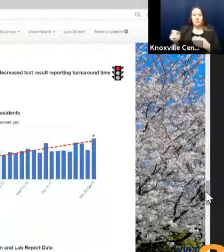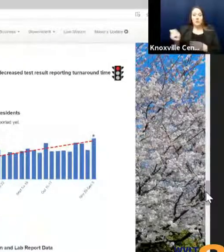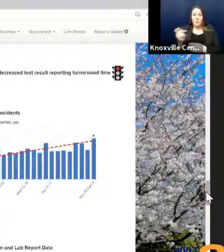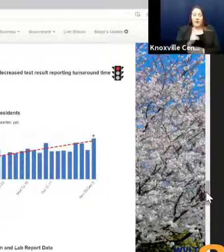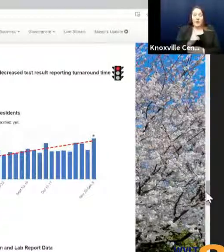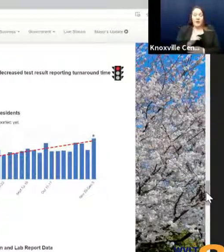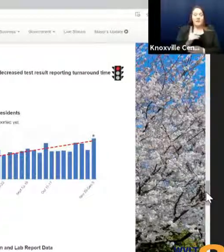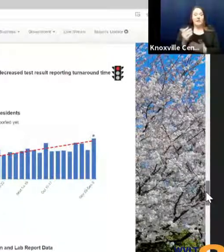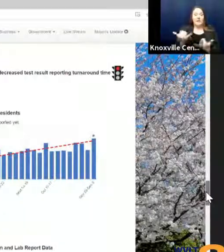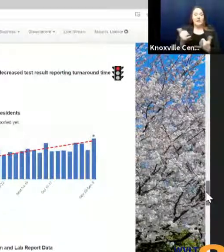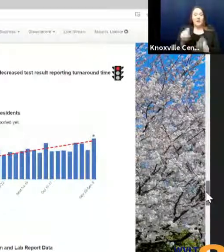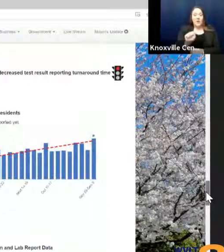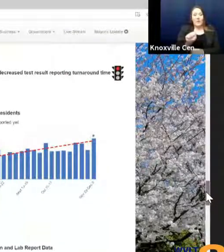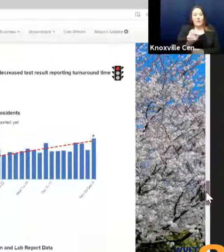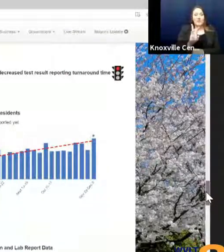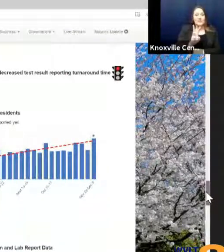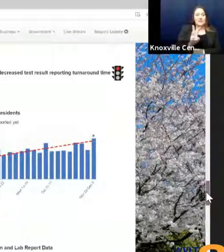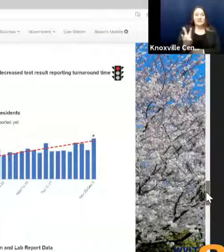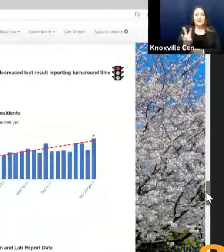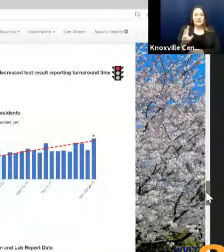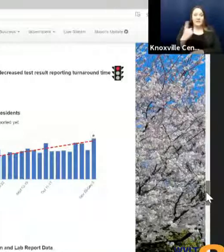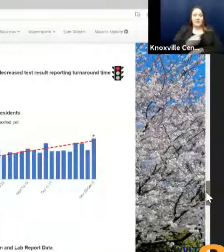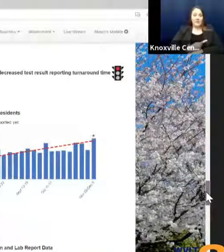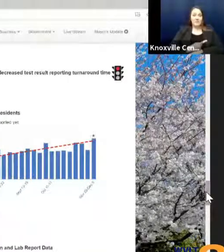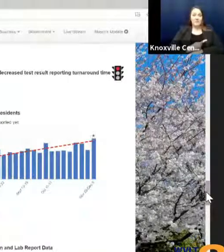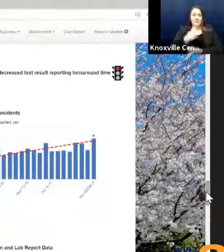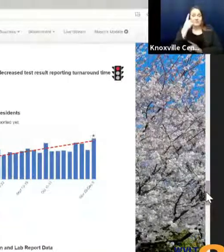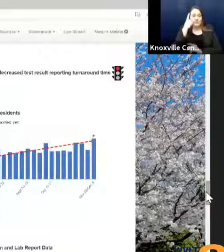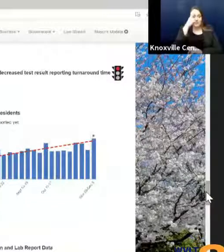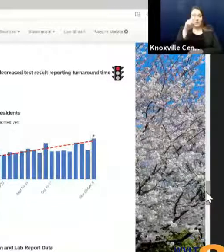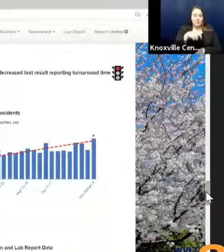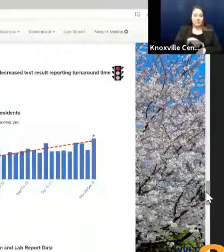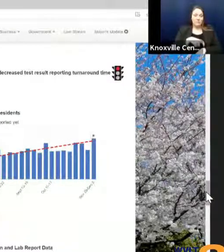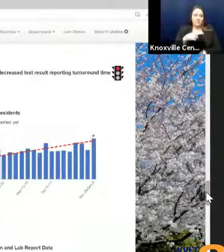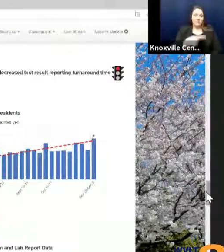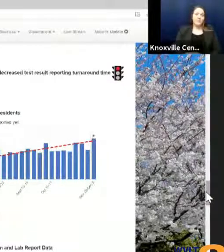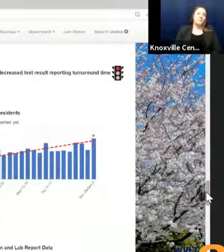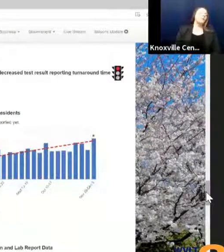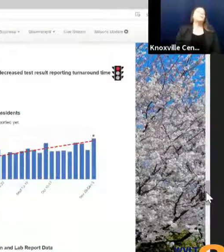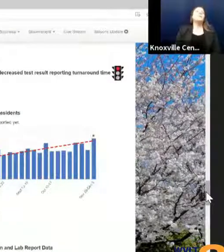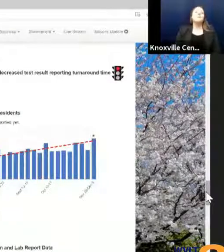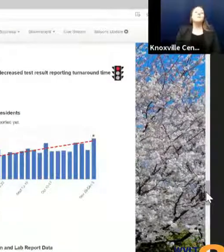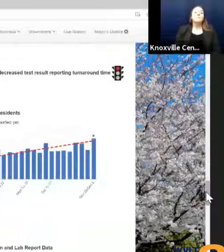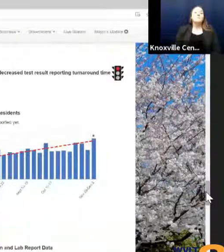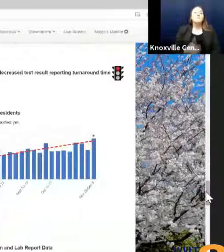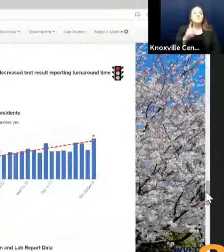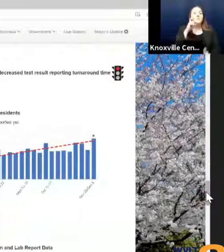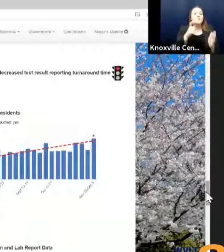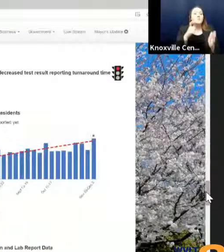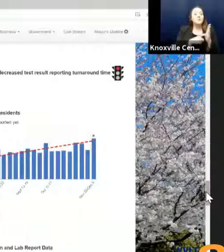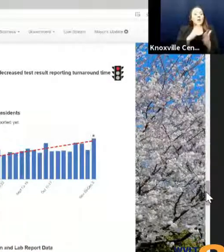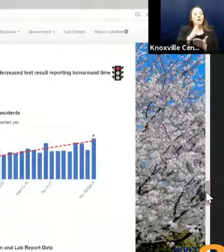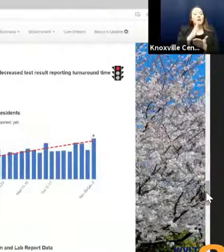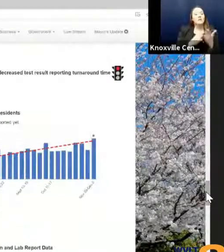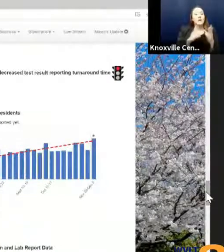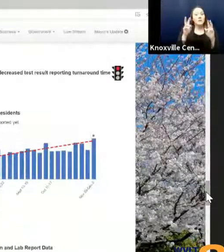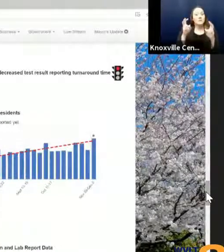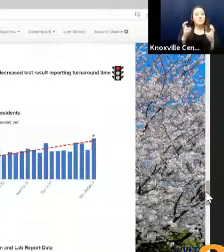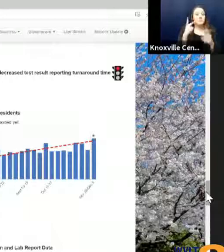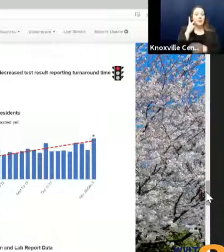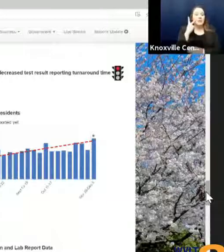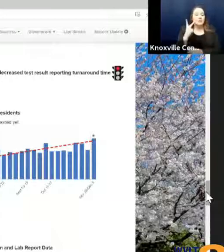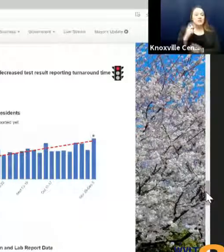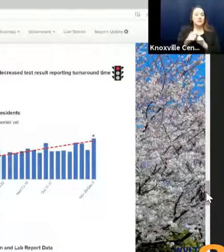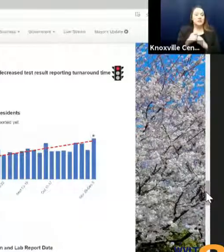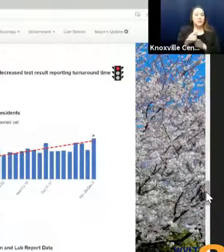now between 6 and 7 days for this time period. Of note, some of the issues we're seeing with this,